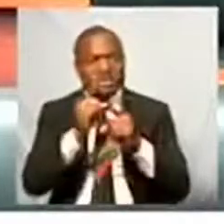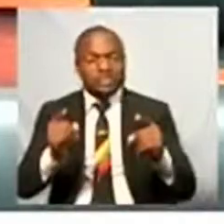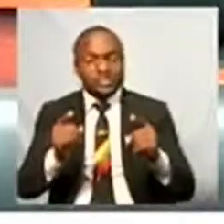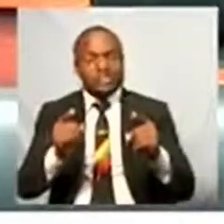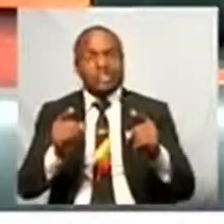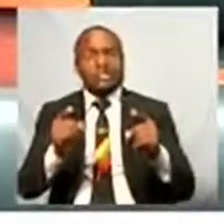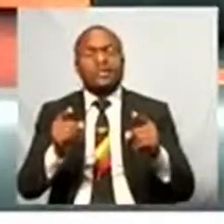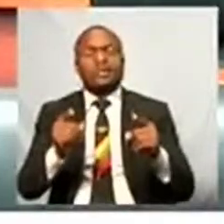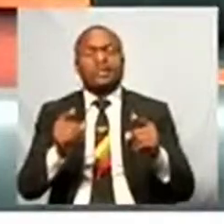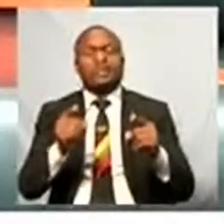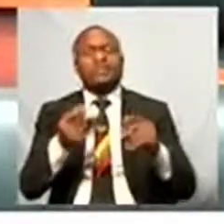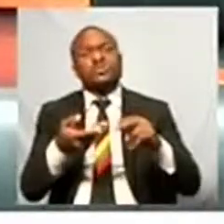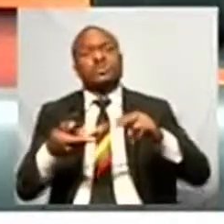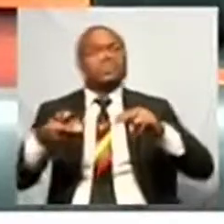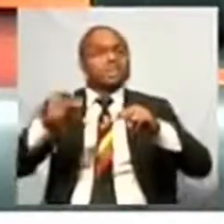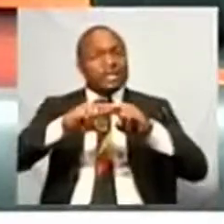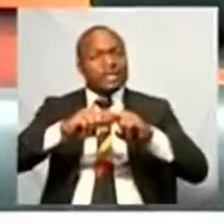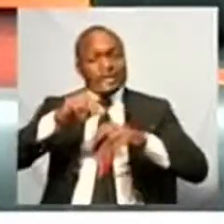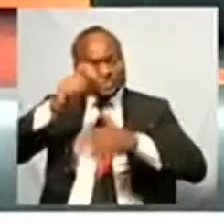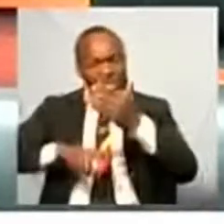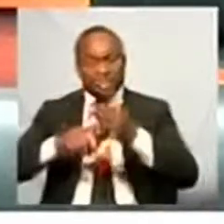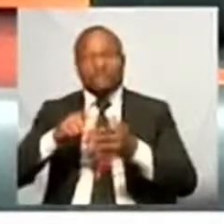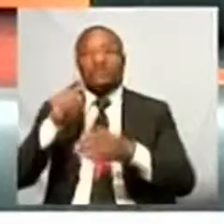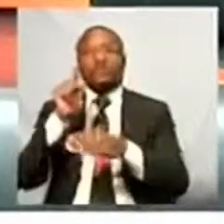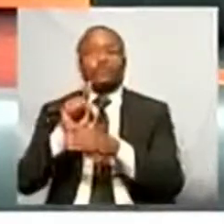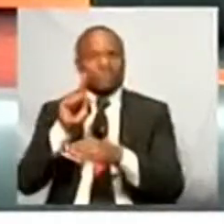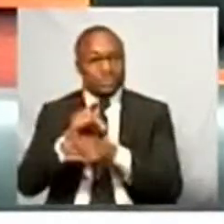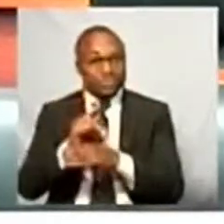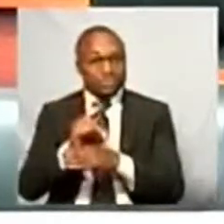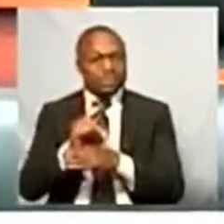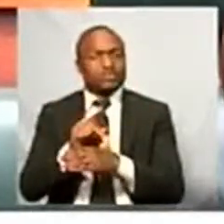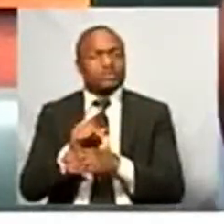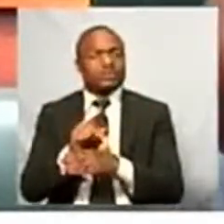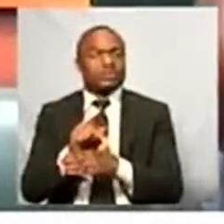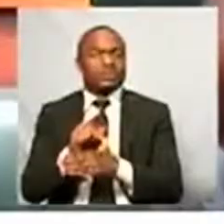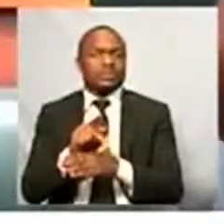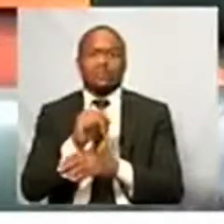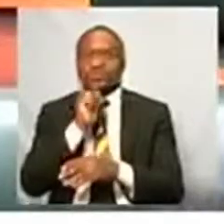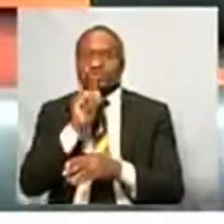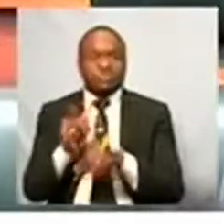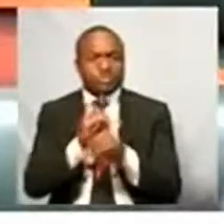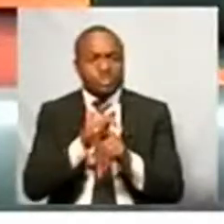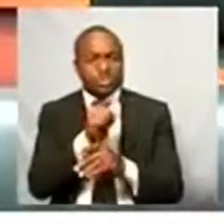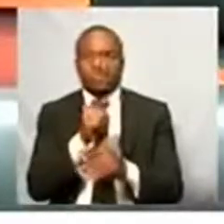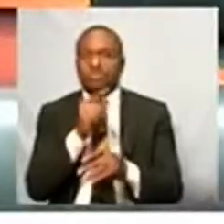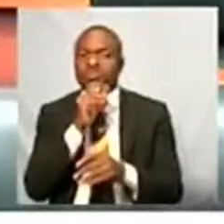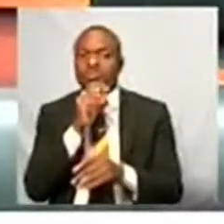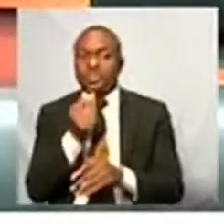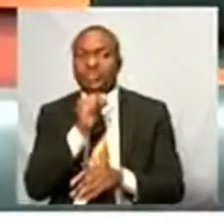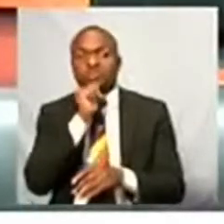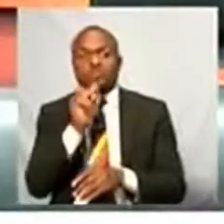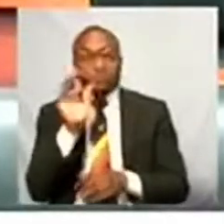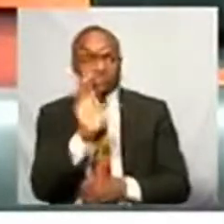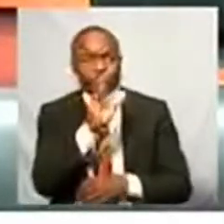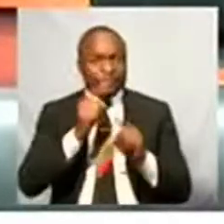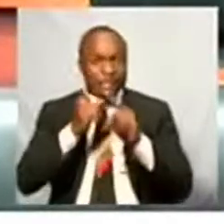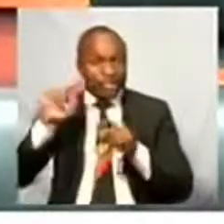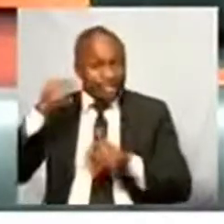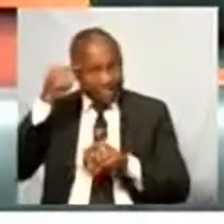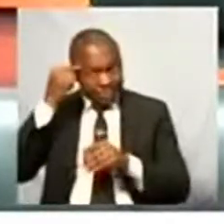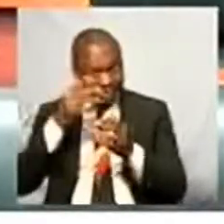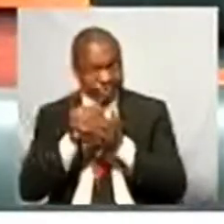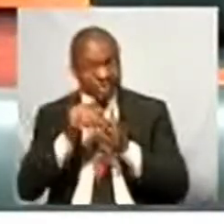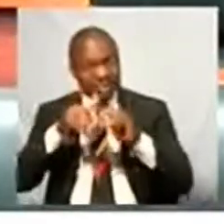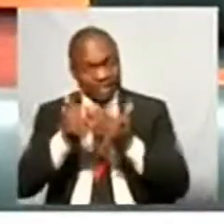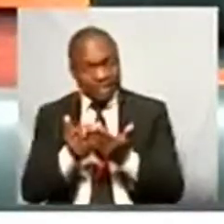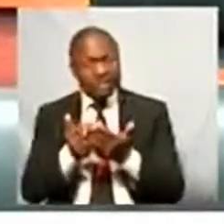of the project, Madam Speaker, and in the end, Madam Speaker, they don't care because that money doesn't belong to them, it's government money. That's how,